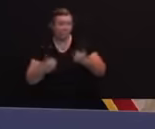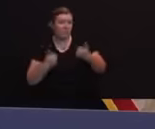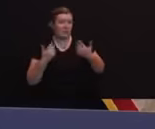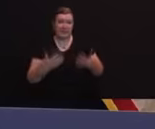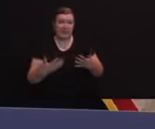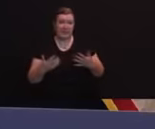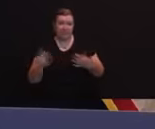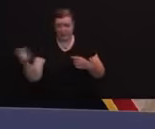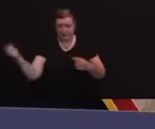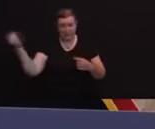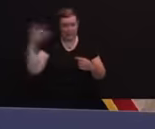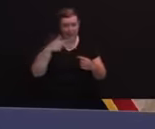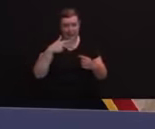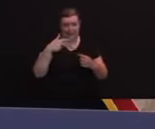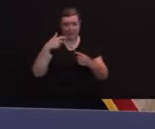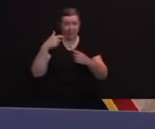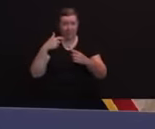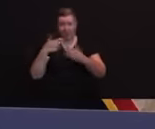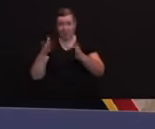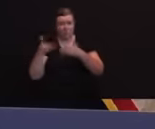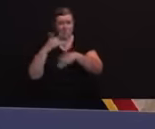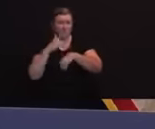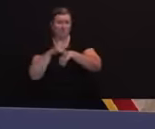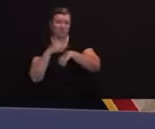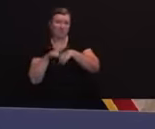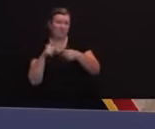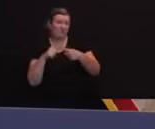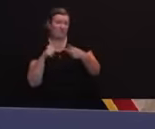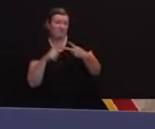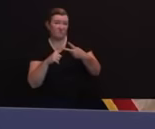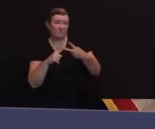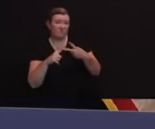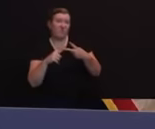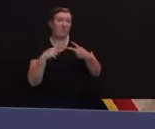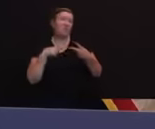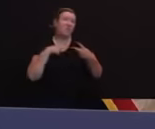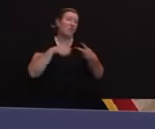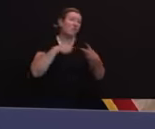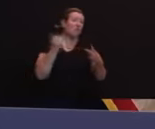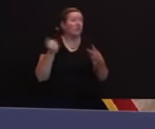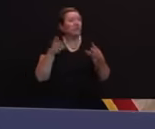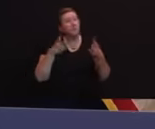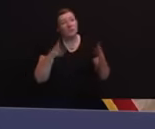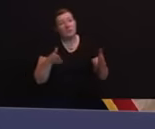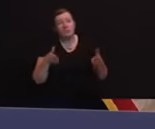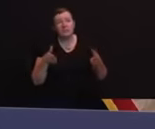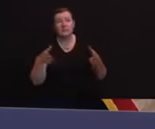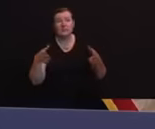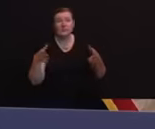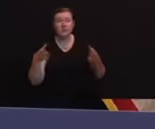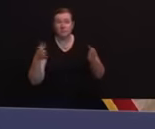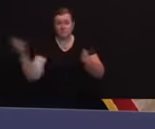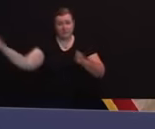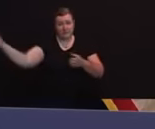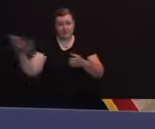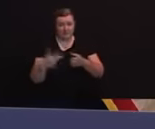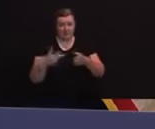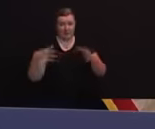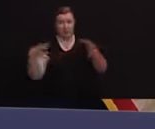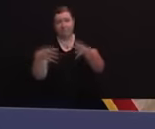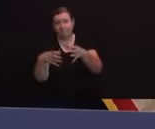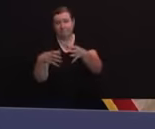available or until the facility is otherwise able to cohort returning residents in